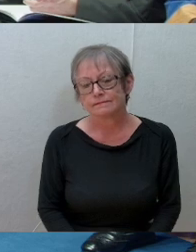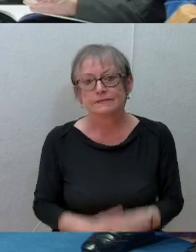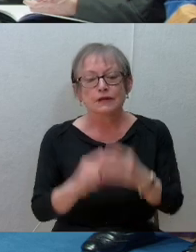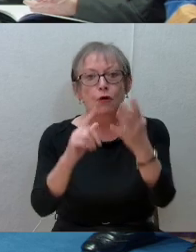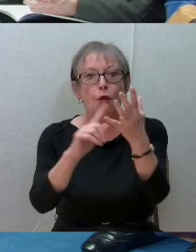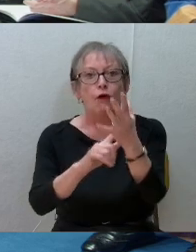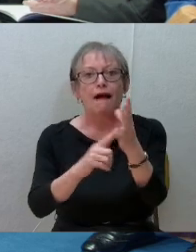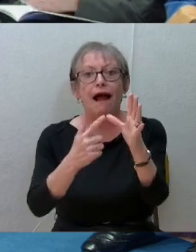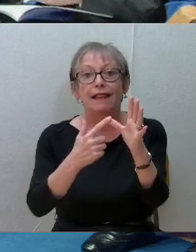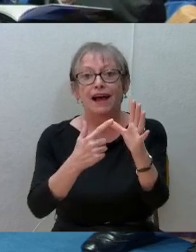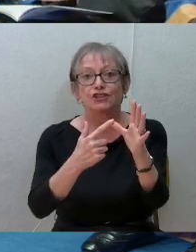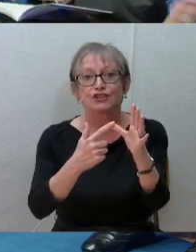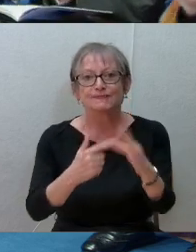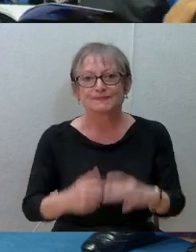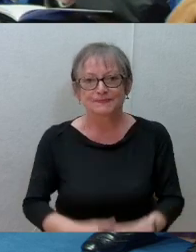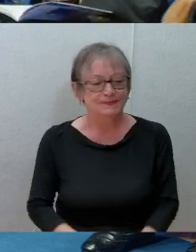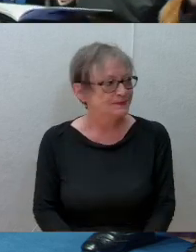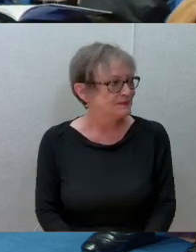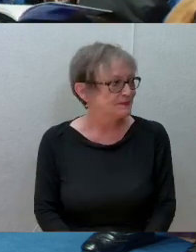Laura Aliaj.